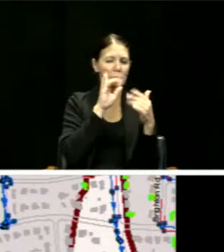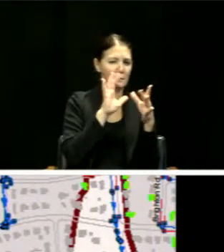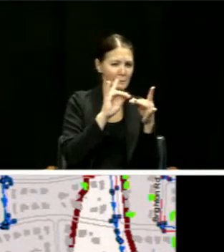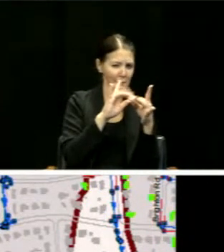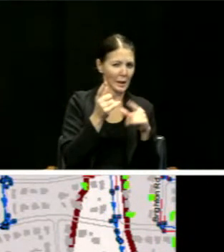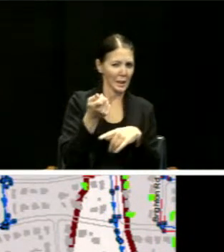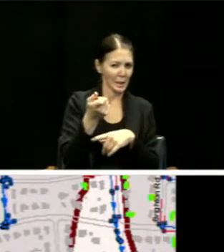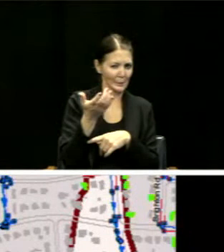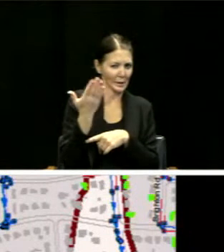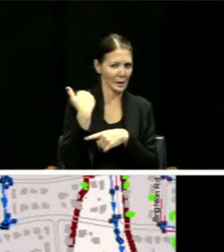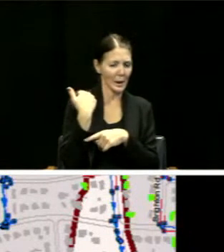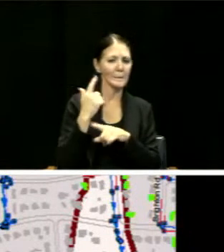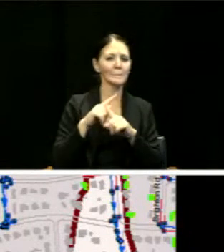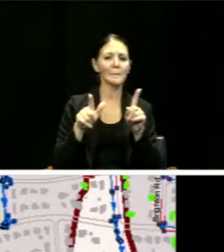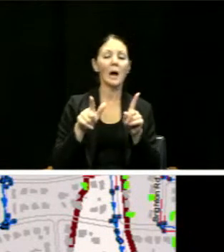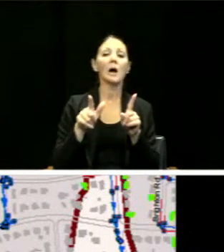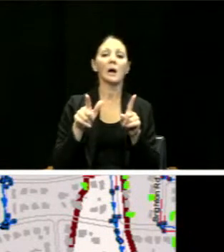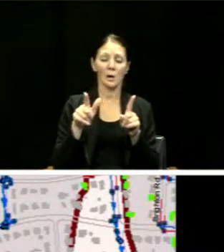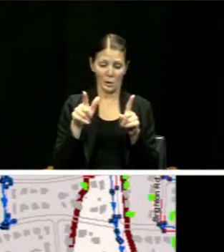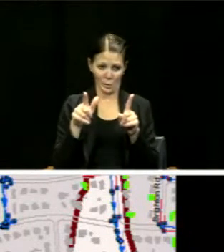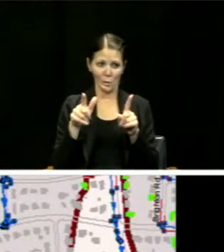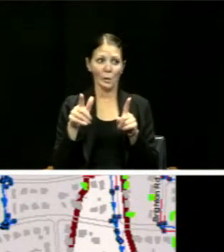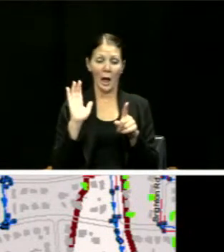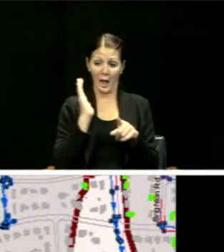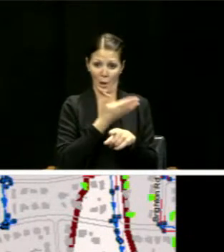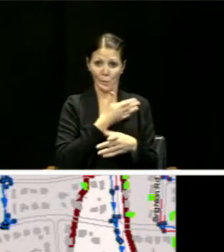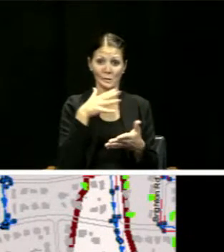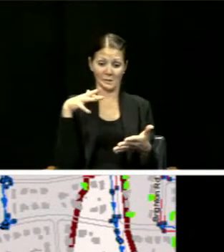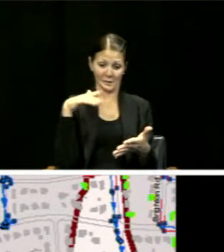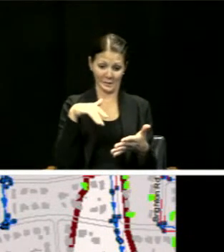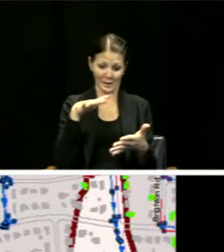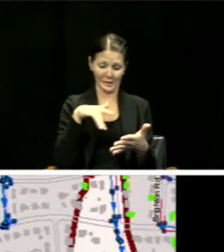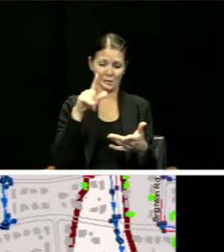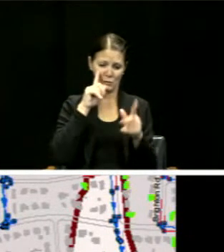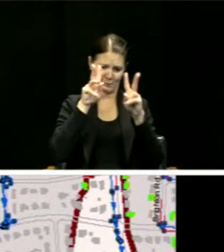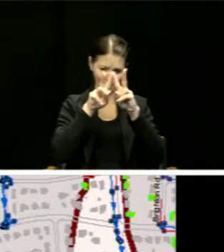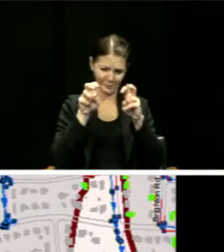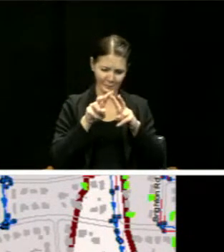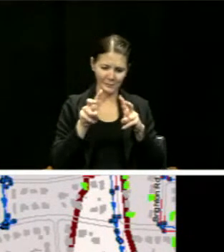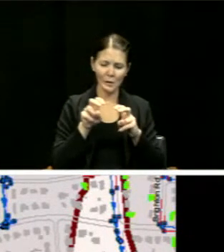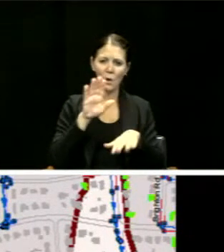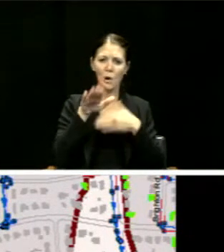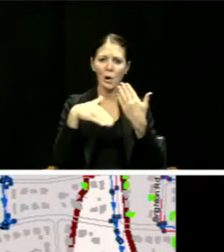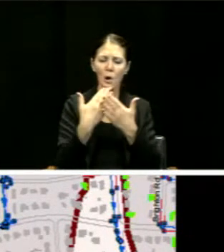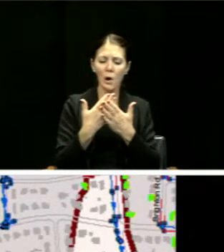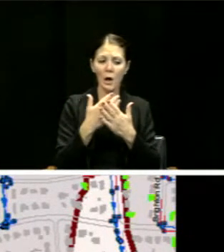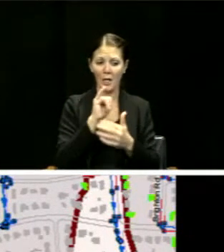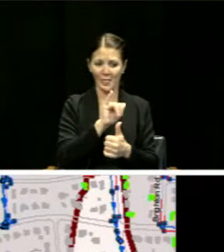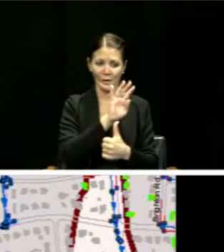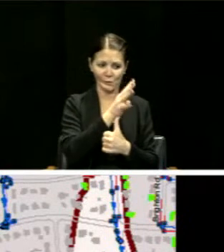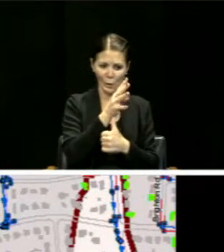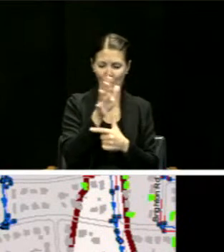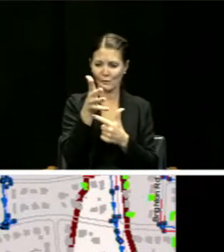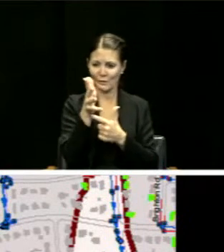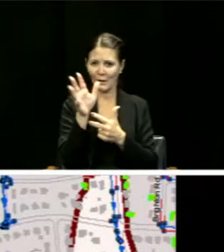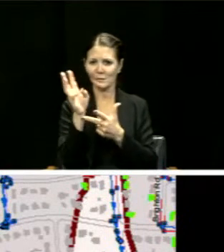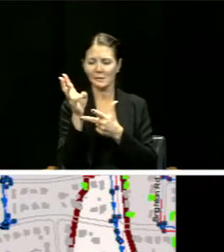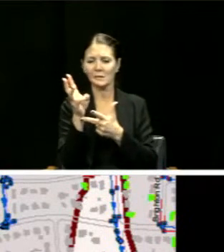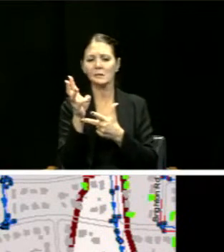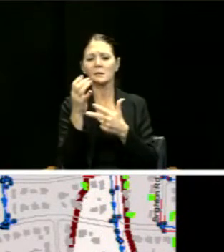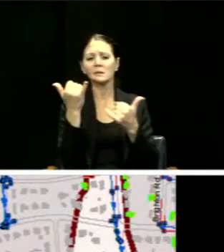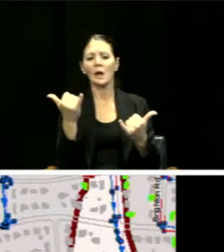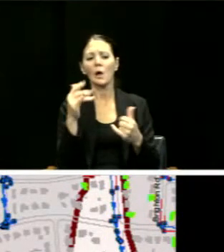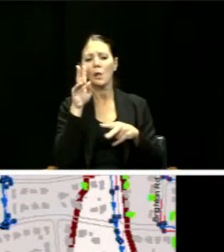earlier. So we did, as part of this study, we looked at all of areas 4, 5, and 6 with respect to